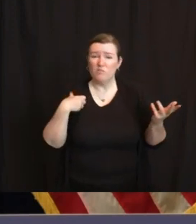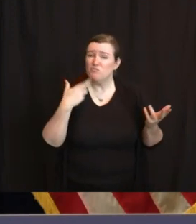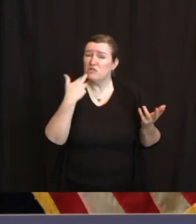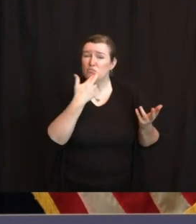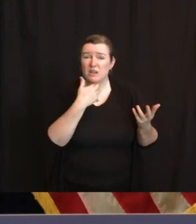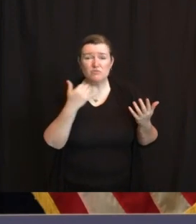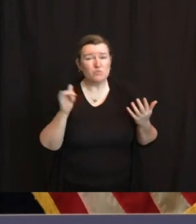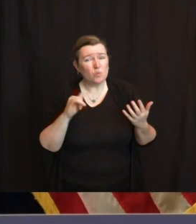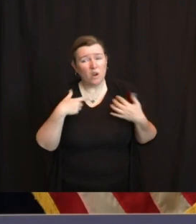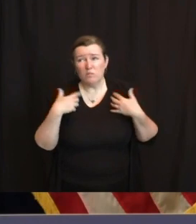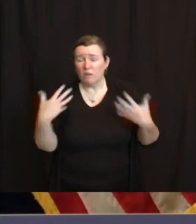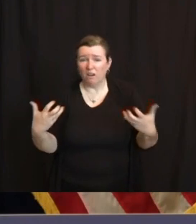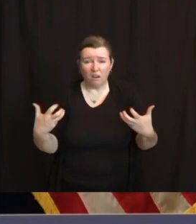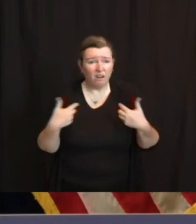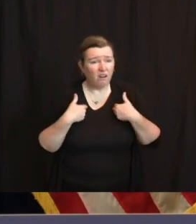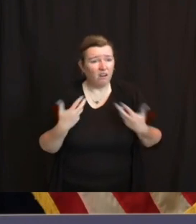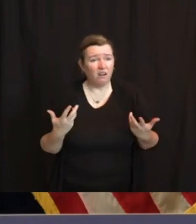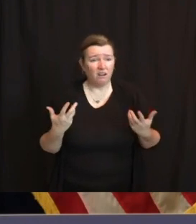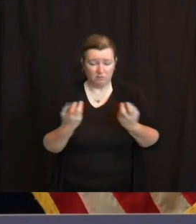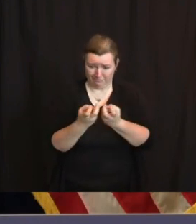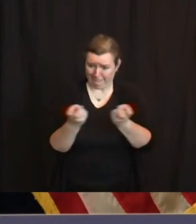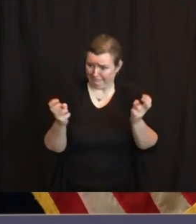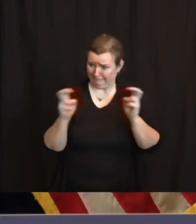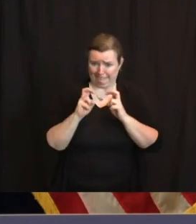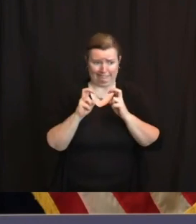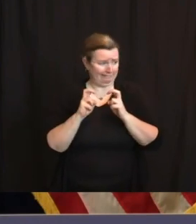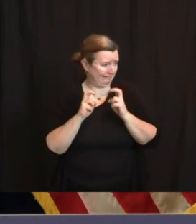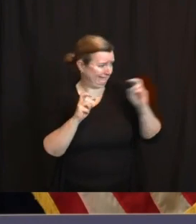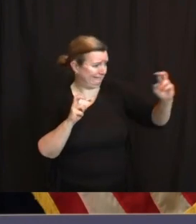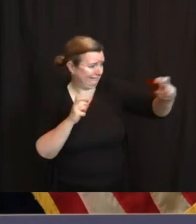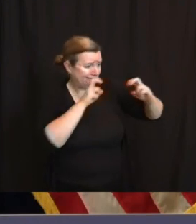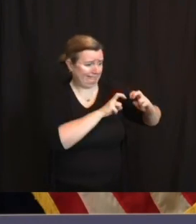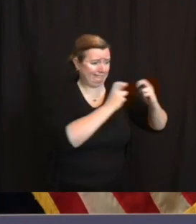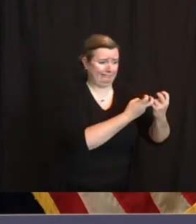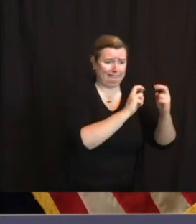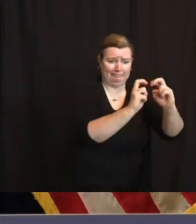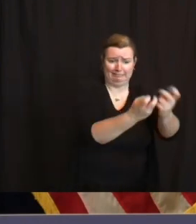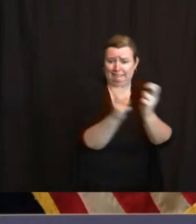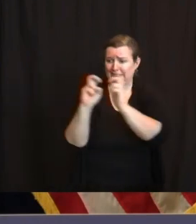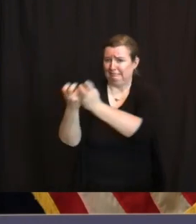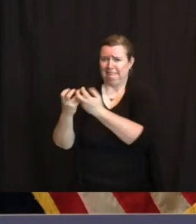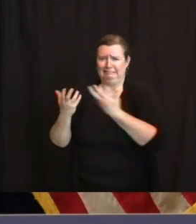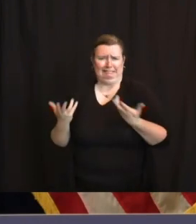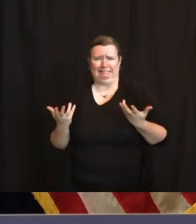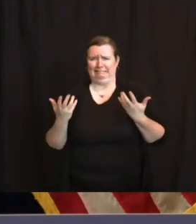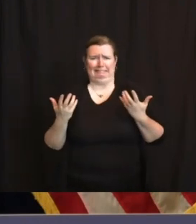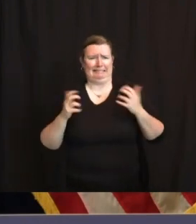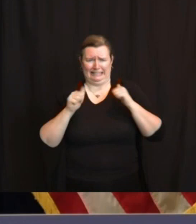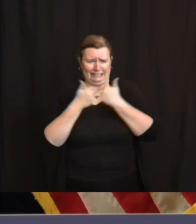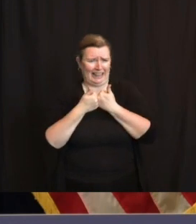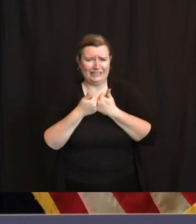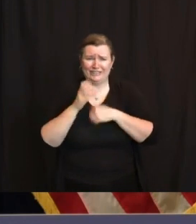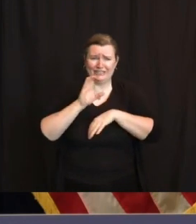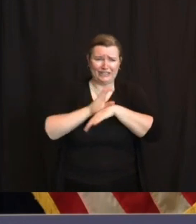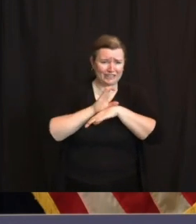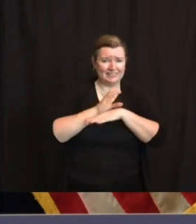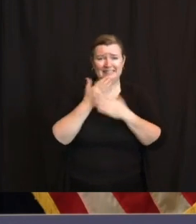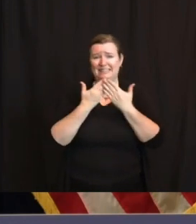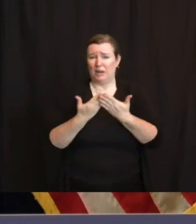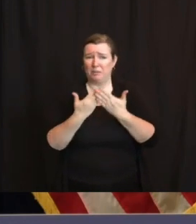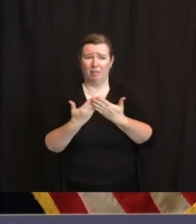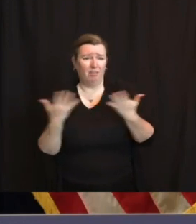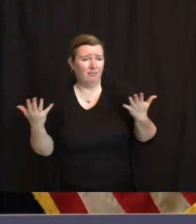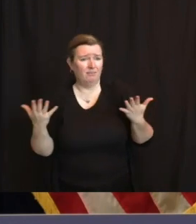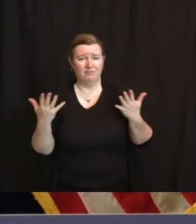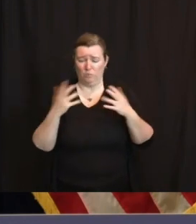you're sitting there in close proximity. It's a challenge indoors with faith. It's part of the reason why we have,